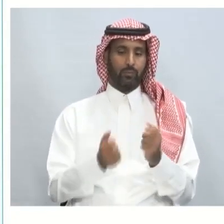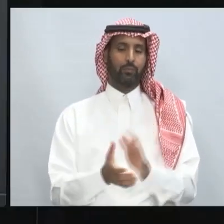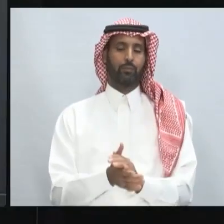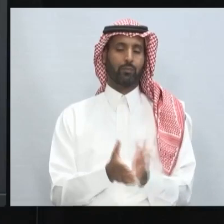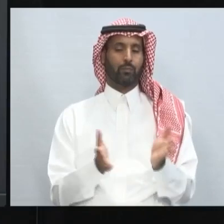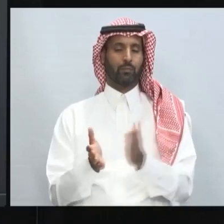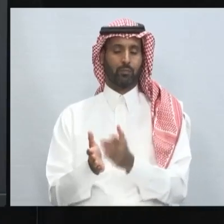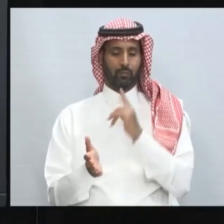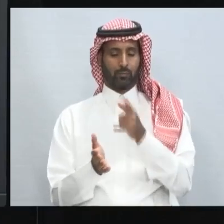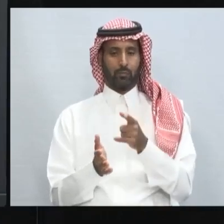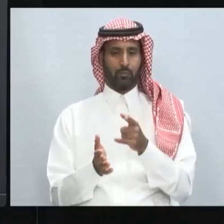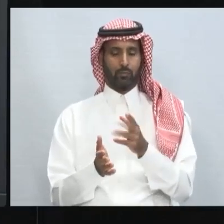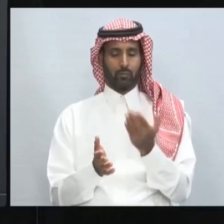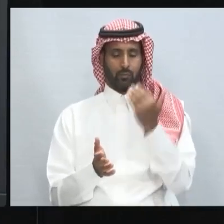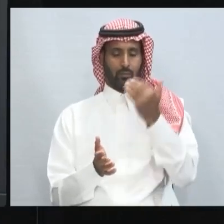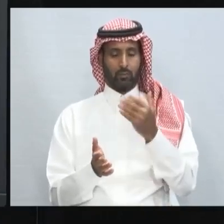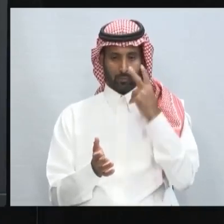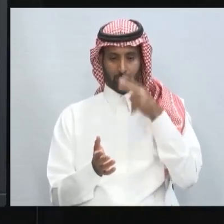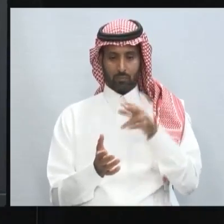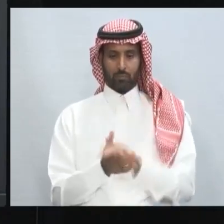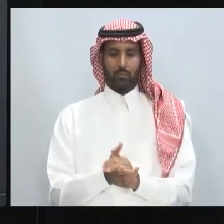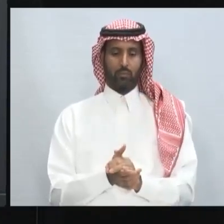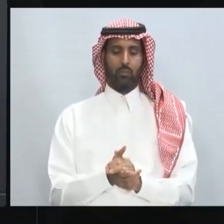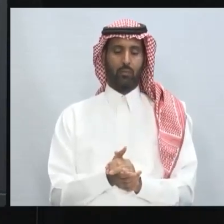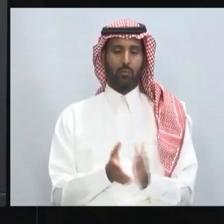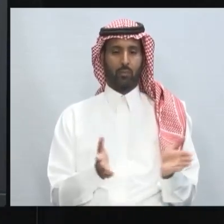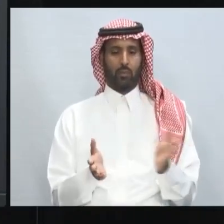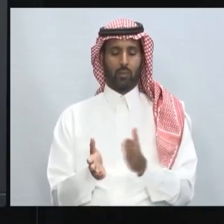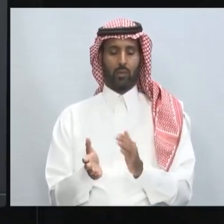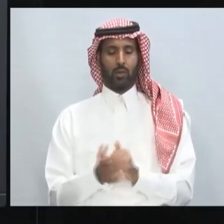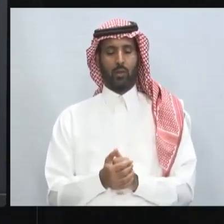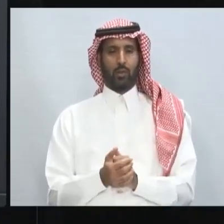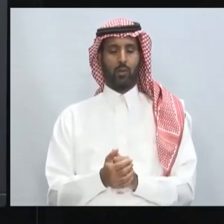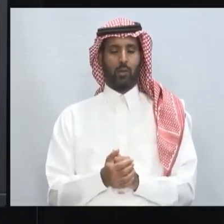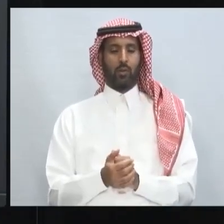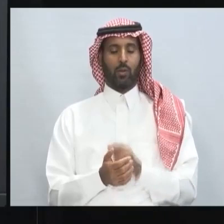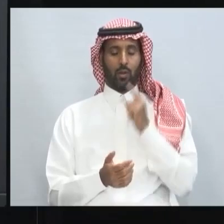course, also you can tell from the picture here. Next one,